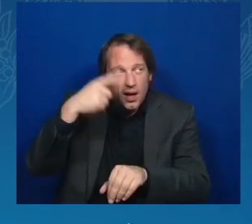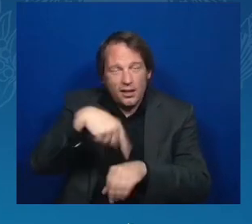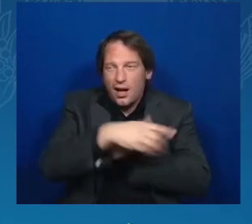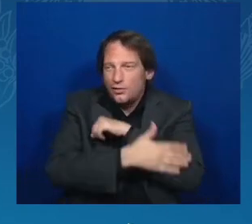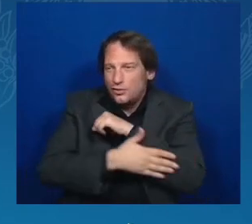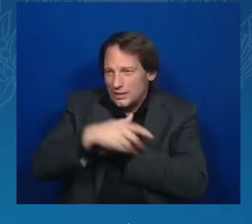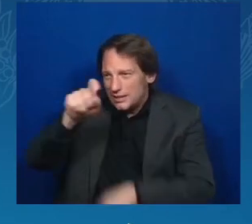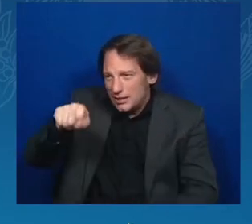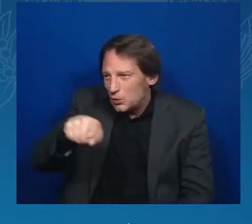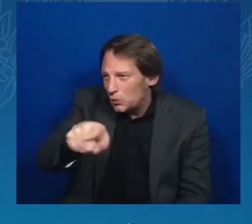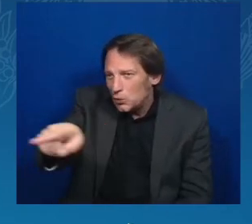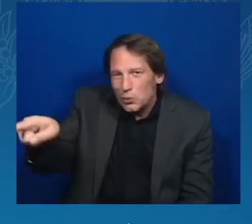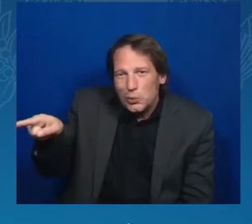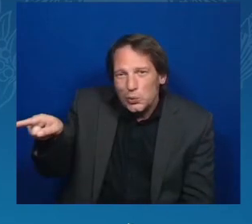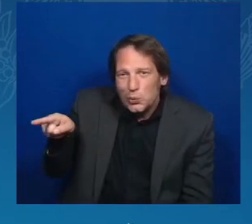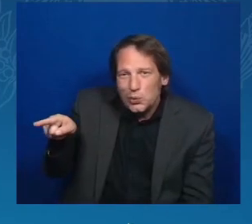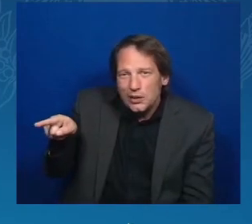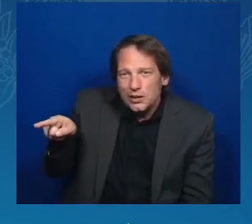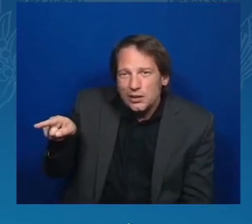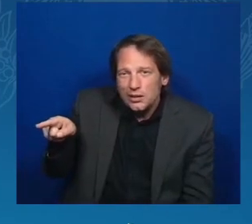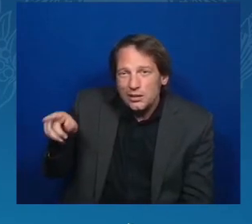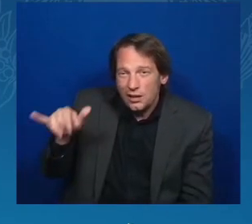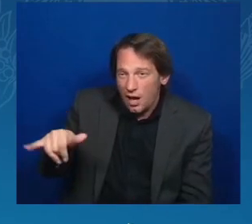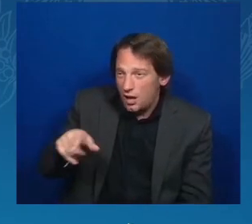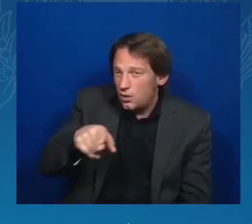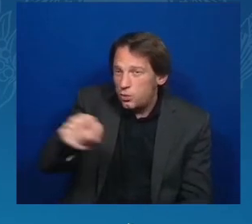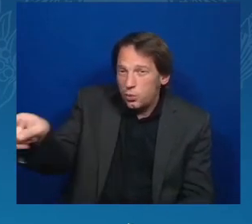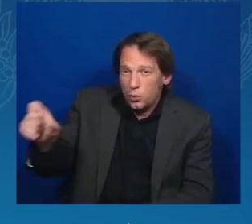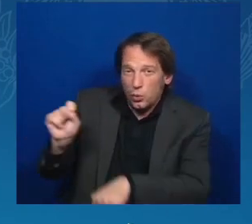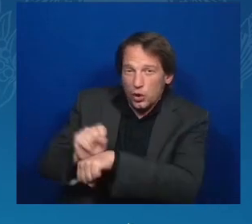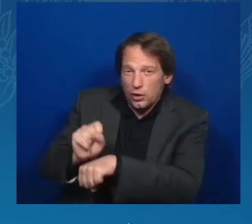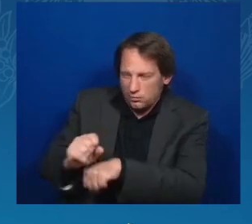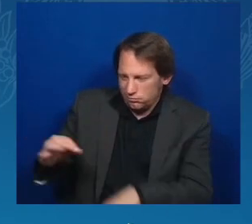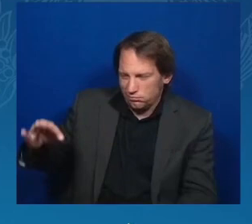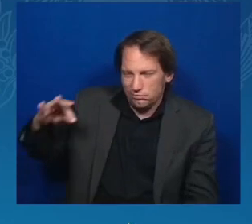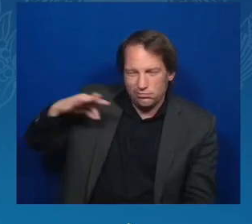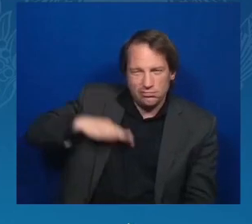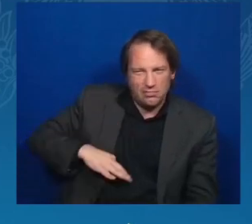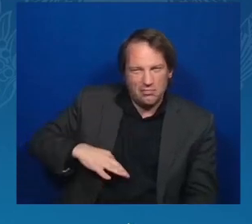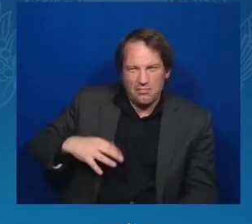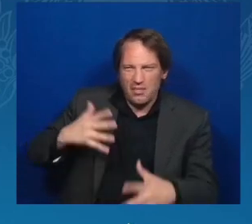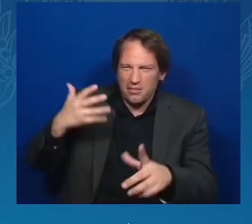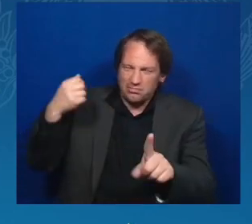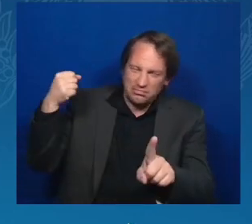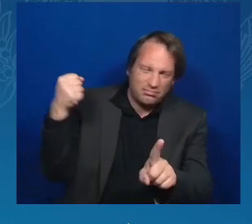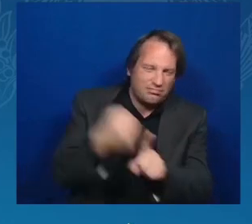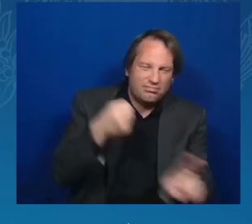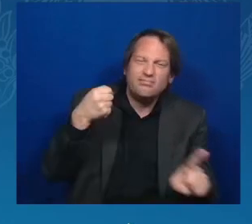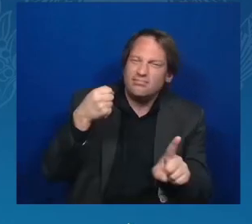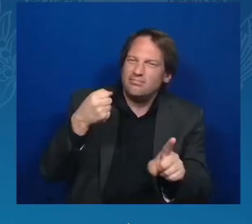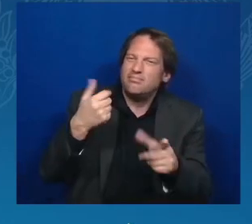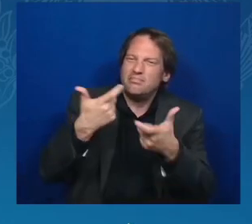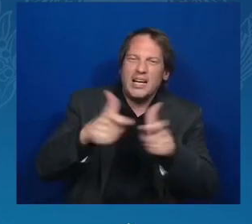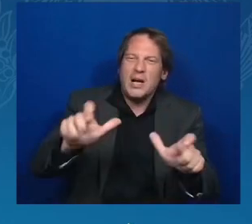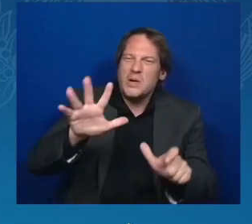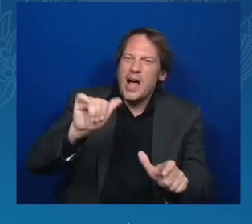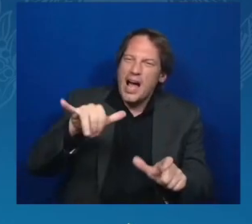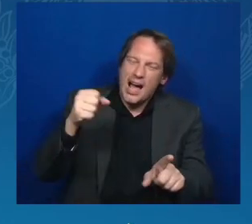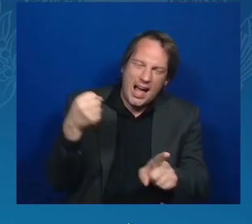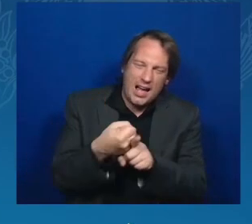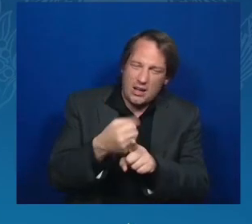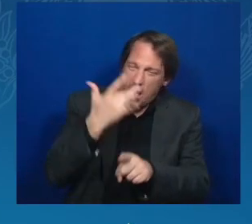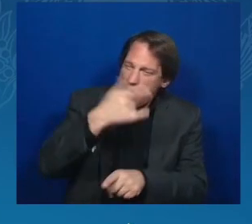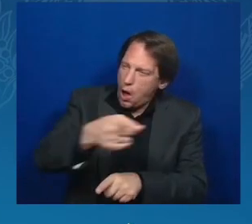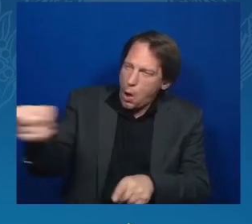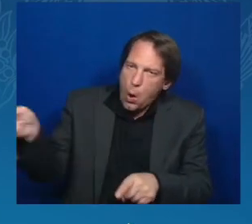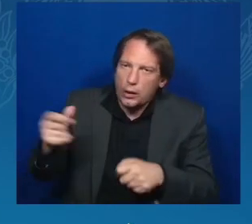are benefiting in profound ways because of the sacrifice and the work that you all do every day. It